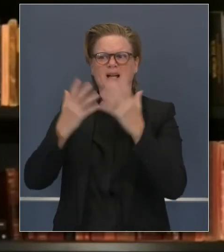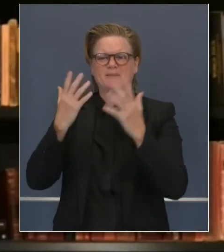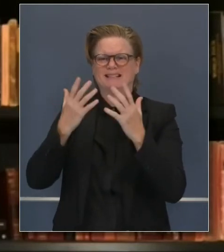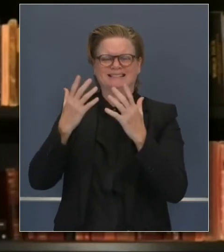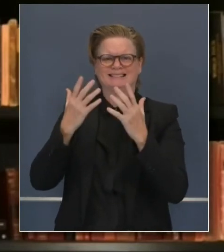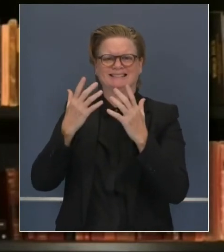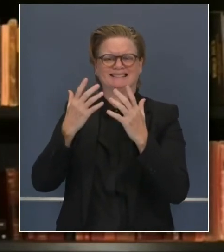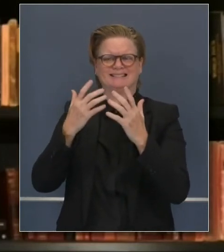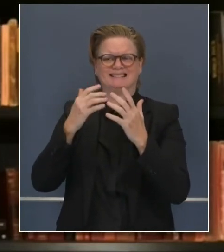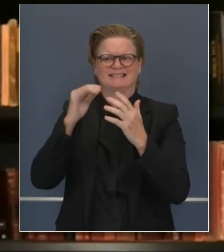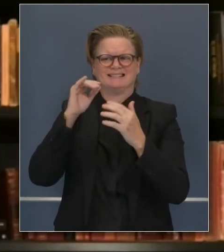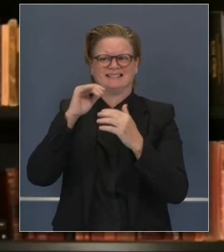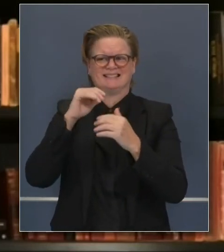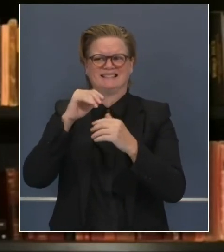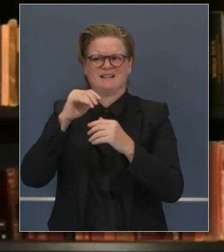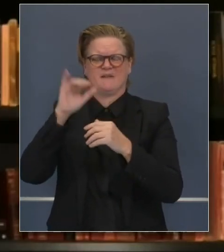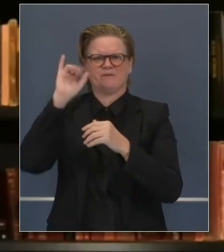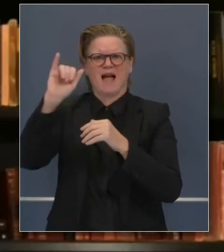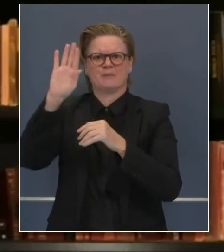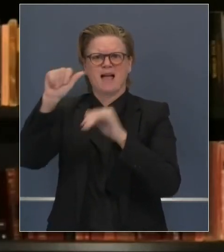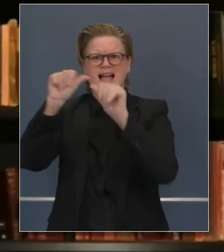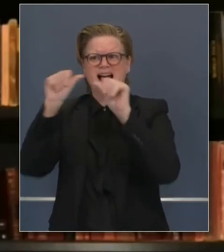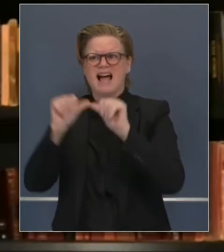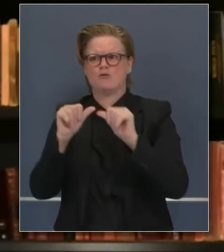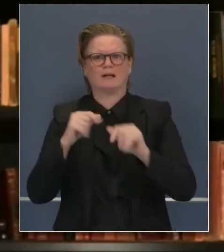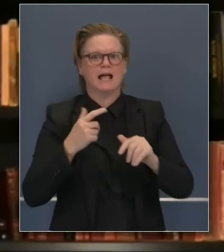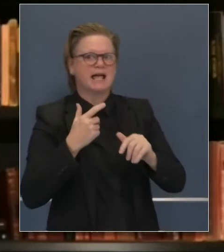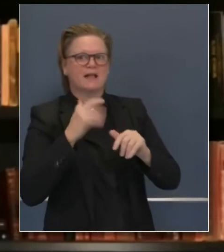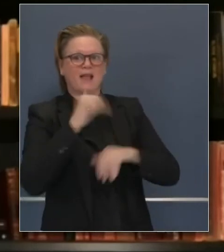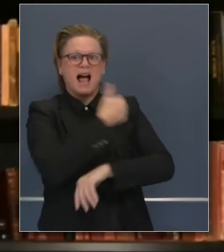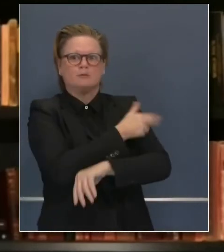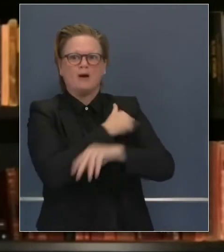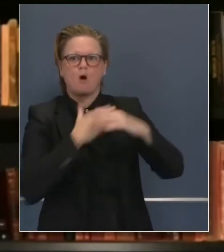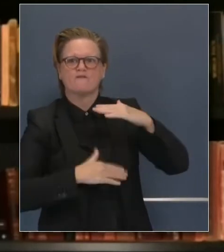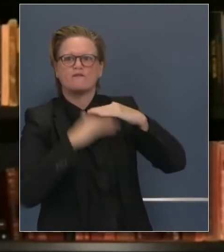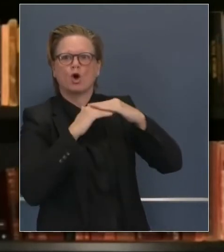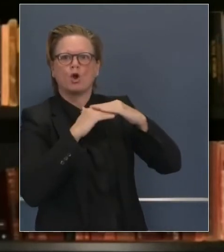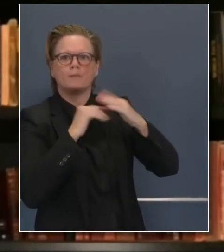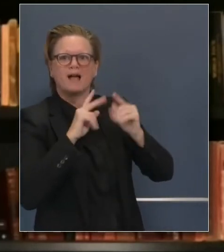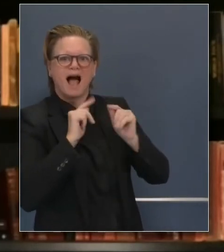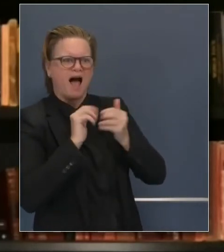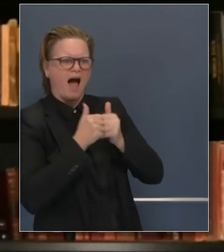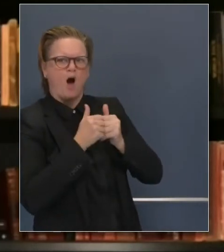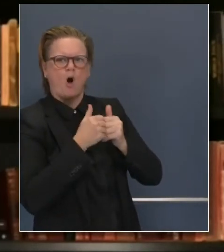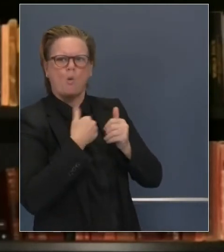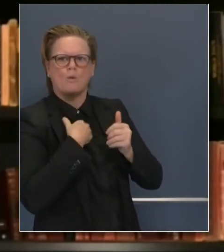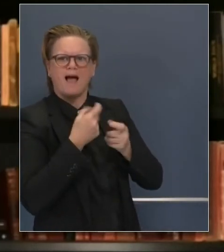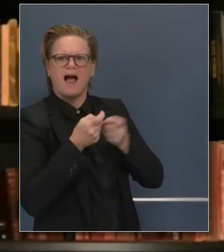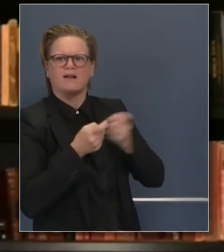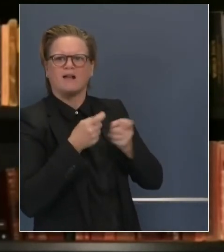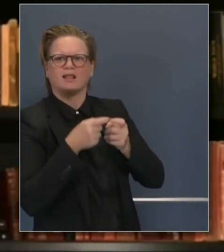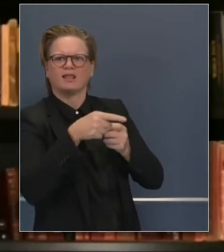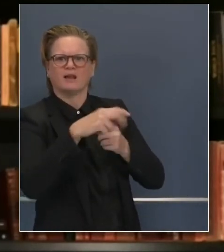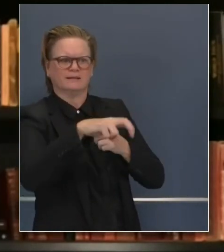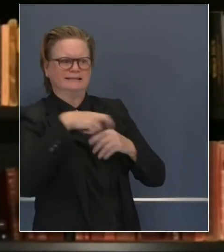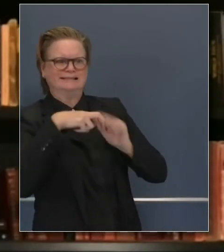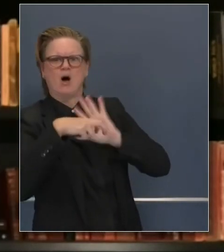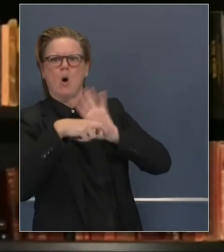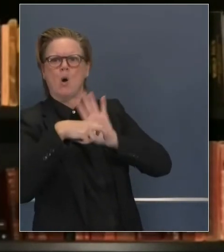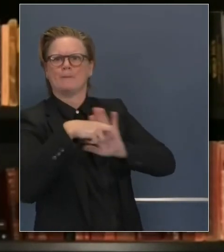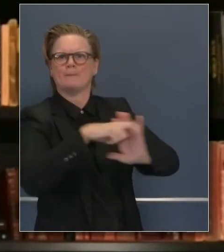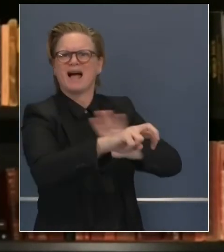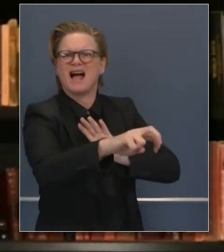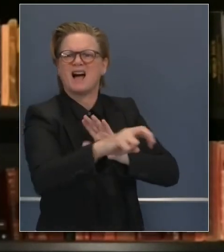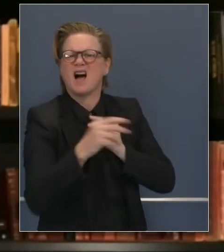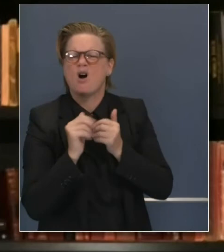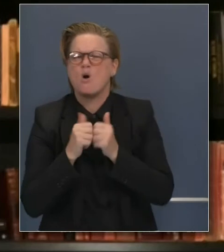for them? Can you talk a bit about that? Love it. Great question. Doctor, this was a perfect one. This is, as they say, a fastball down the middle for Dr.